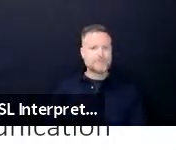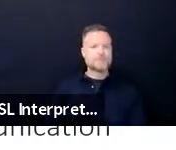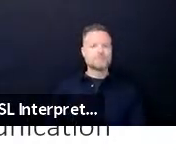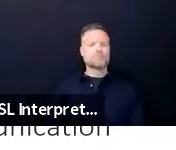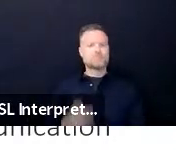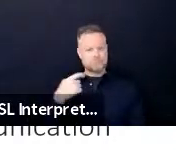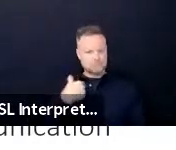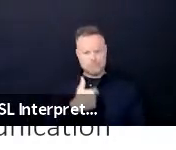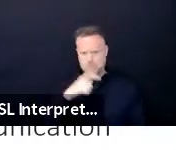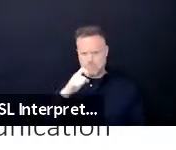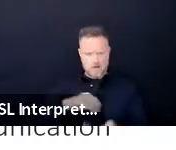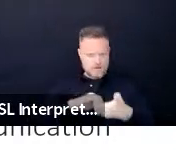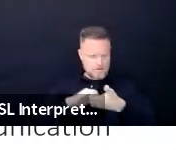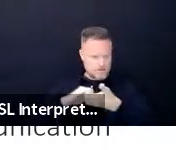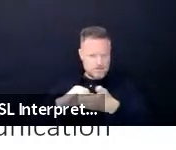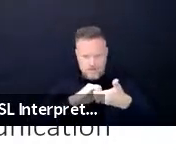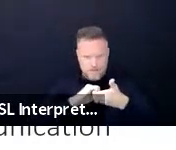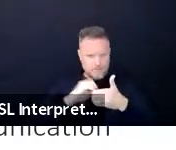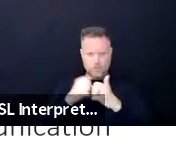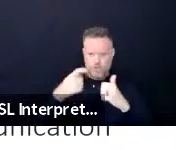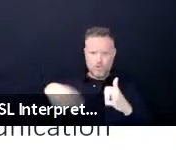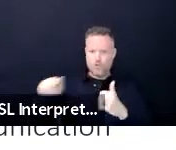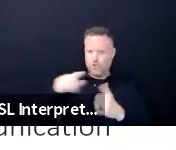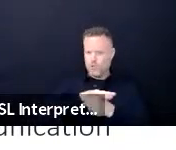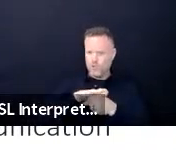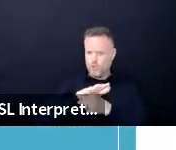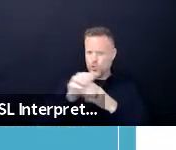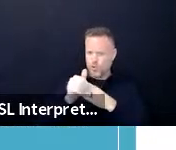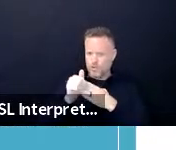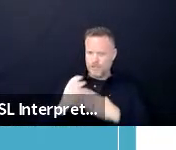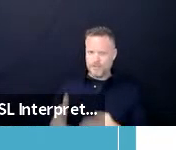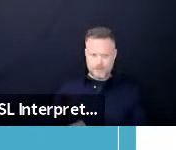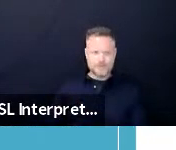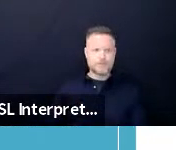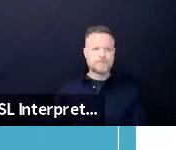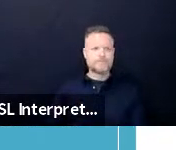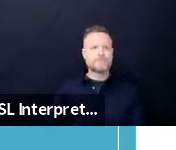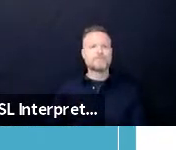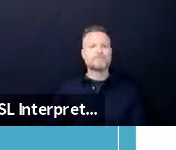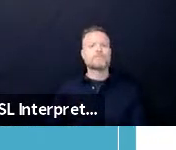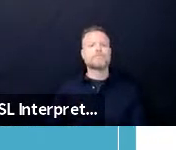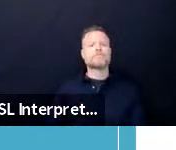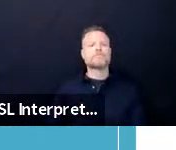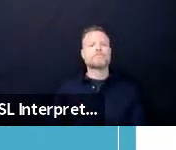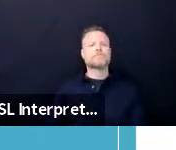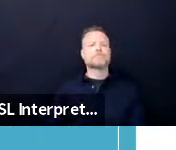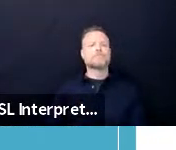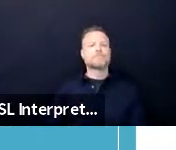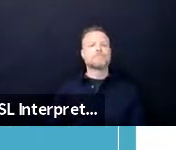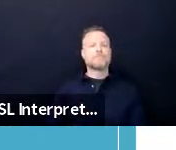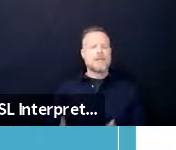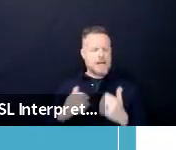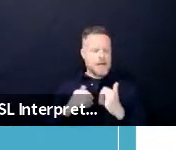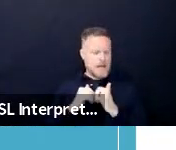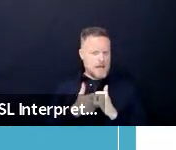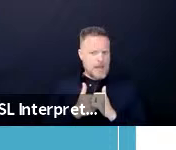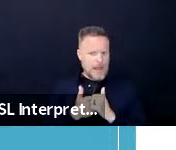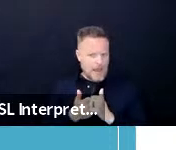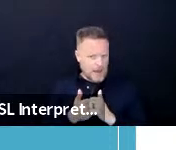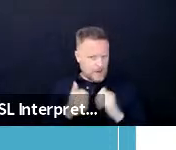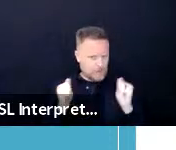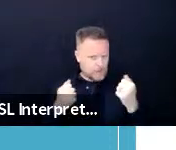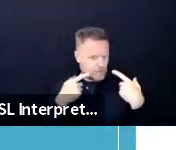listen to local leaders to respond to issues and create solutions and work together with them. How can we do more of